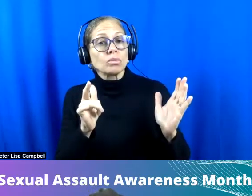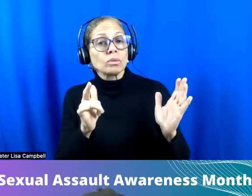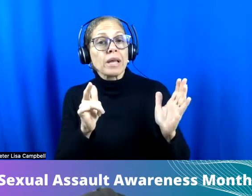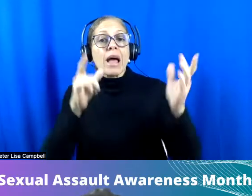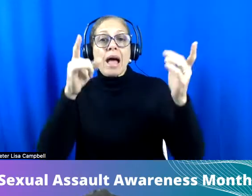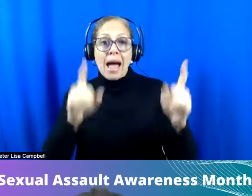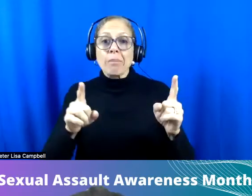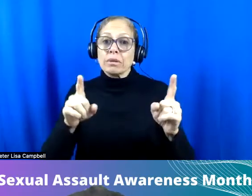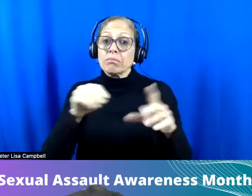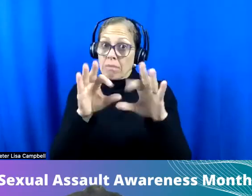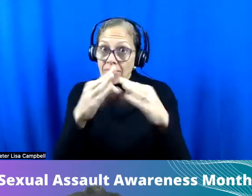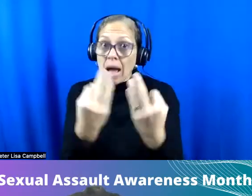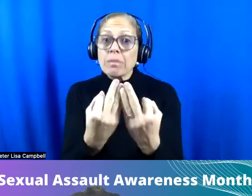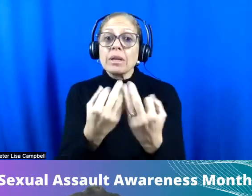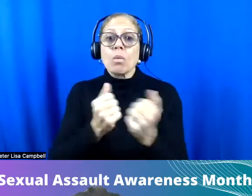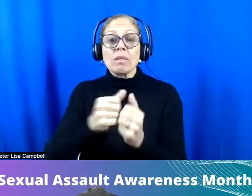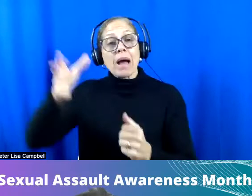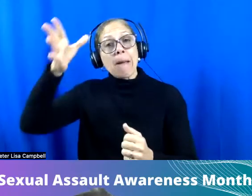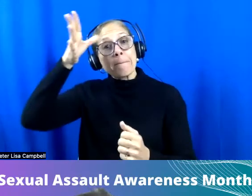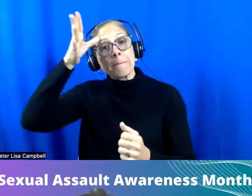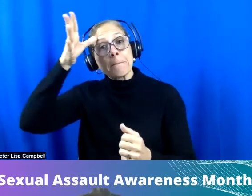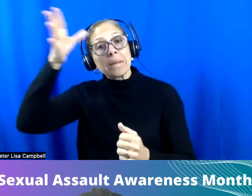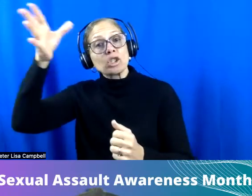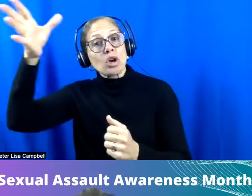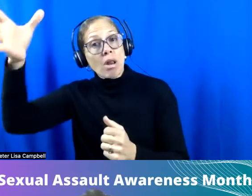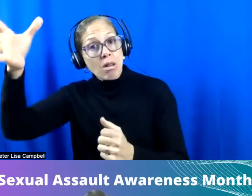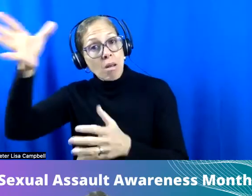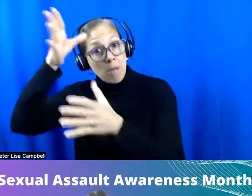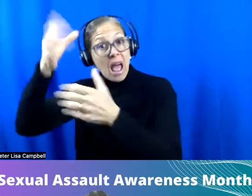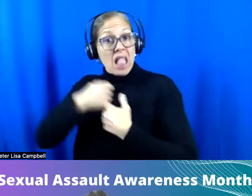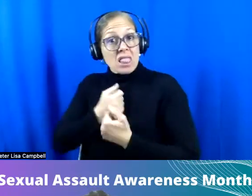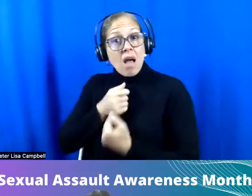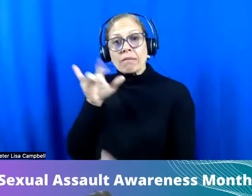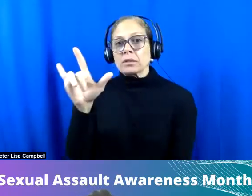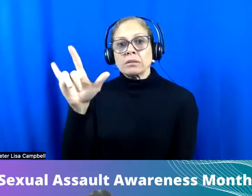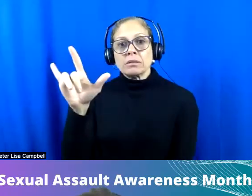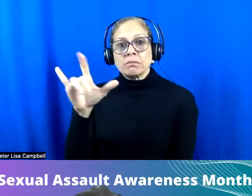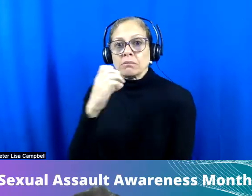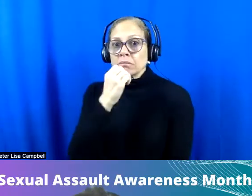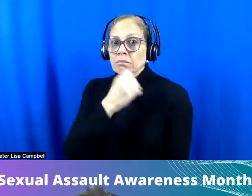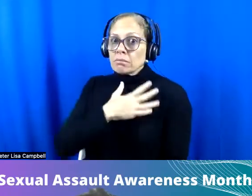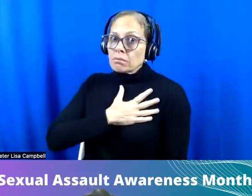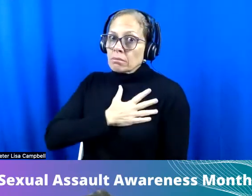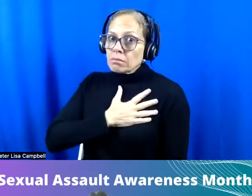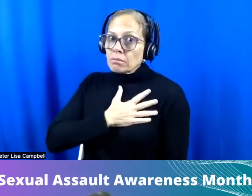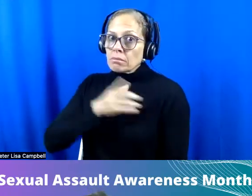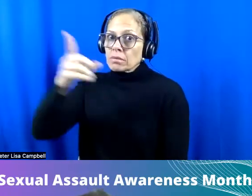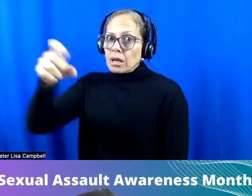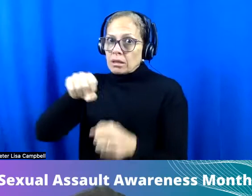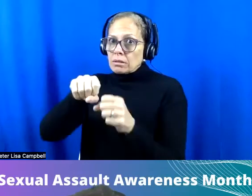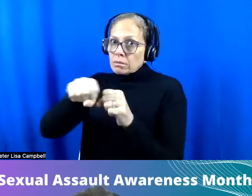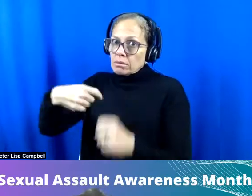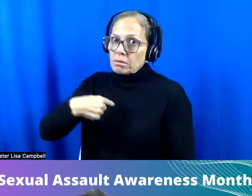happened in my family with my paternal step grandfather, who I loved dearly and deeply and was violated from. And